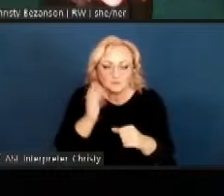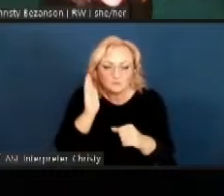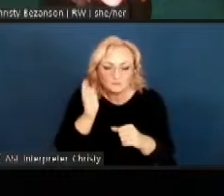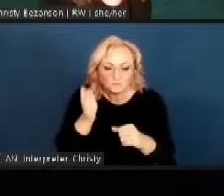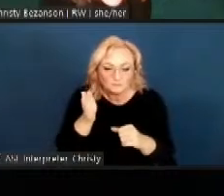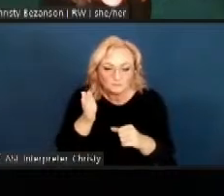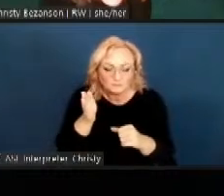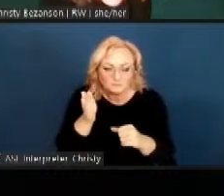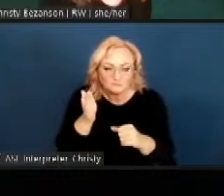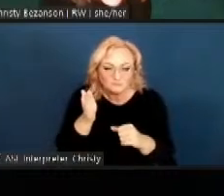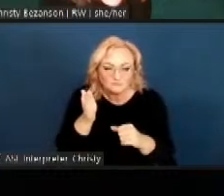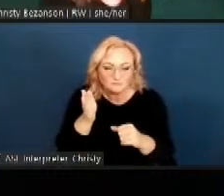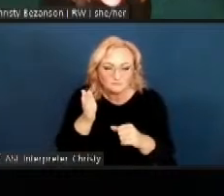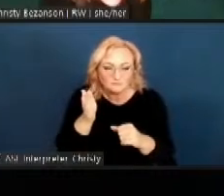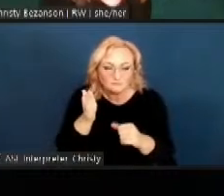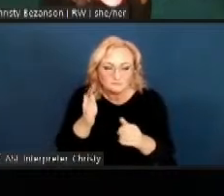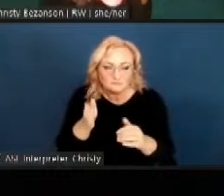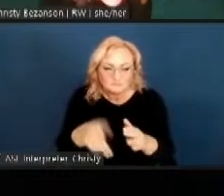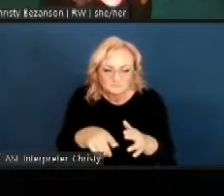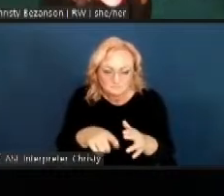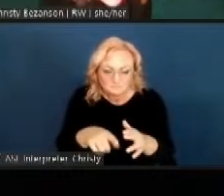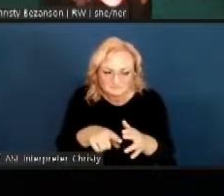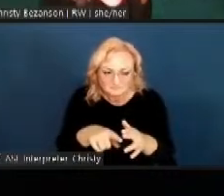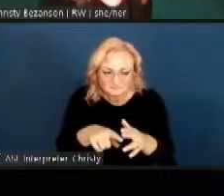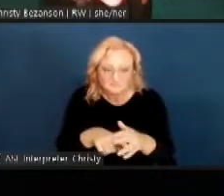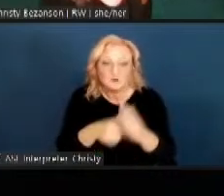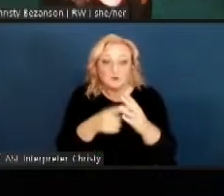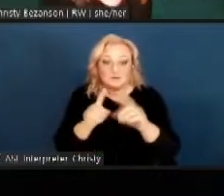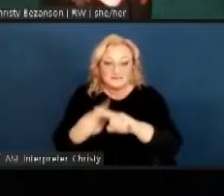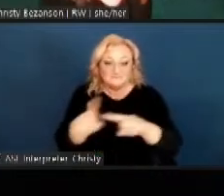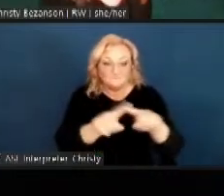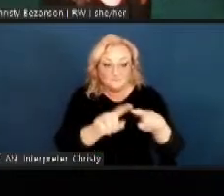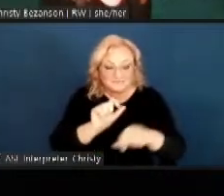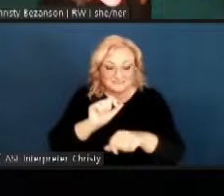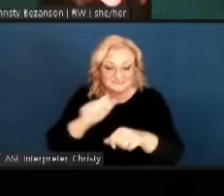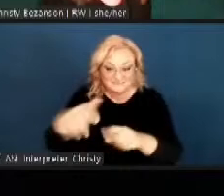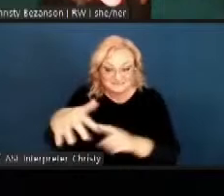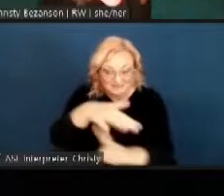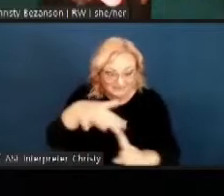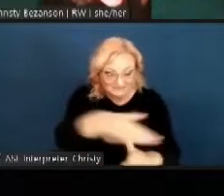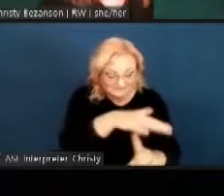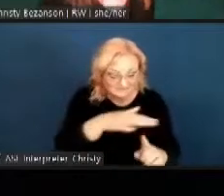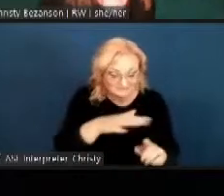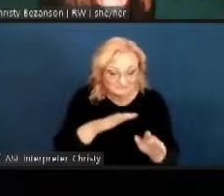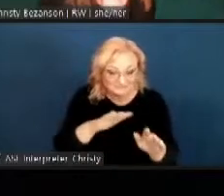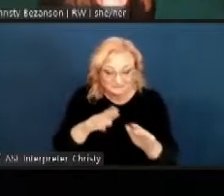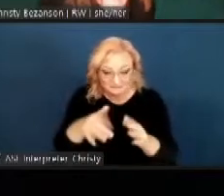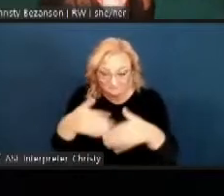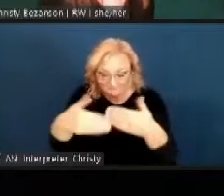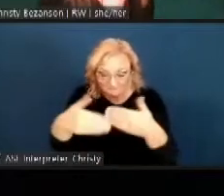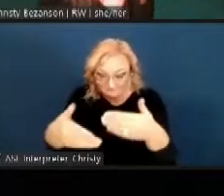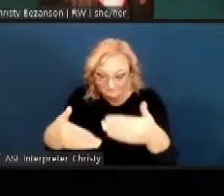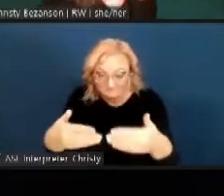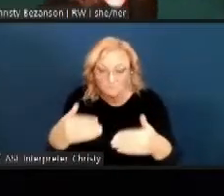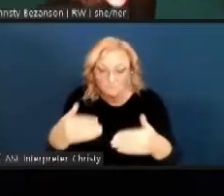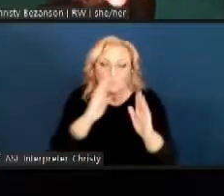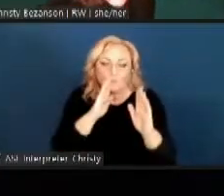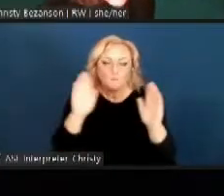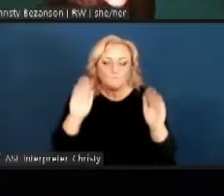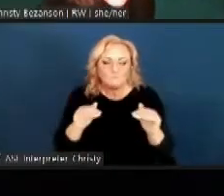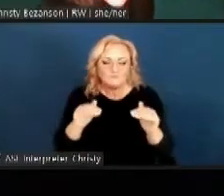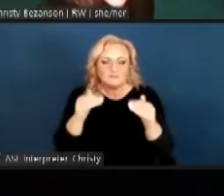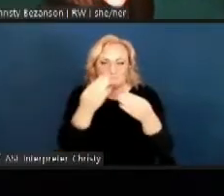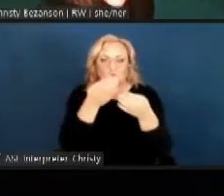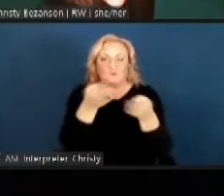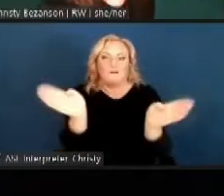this in a couple of different settings and then be able to get hopefully bigger and